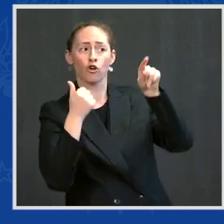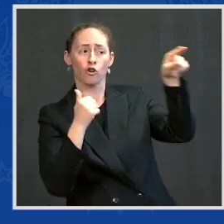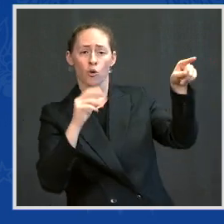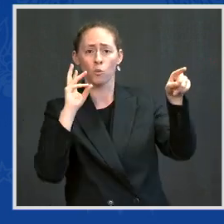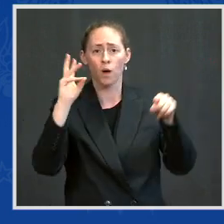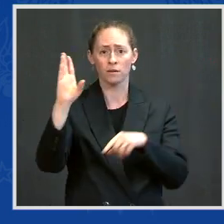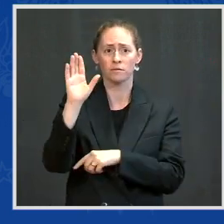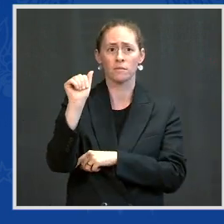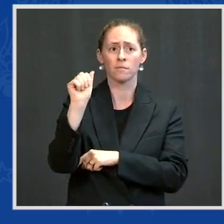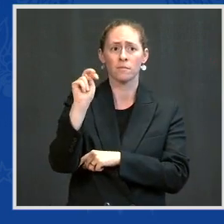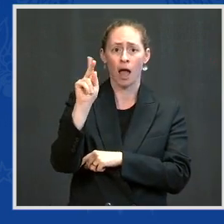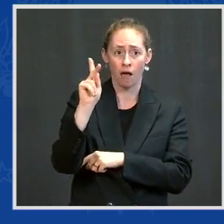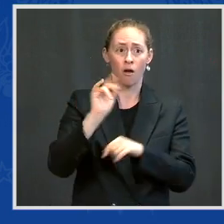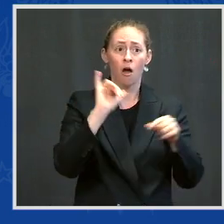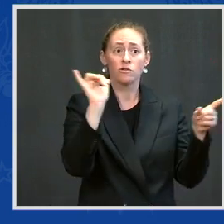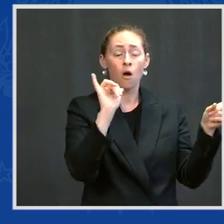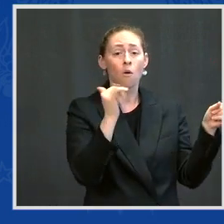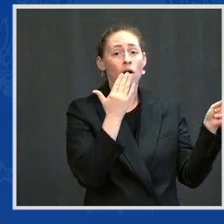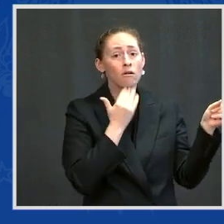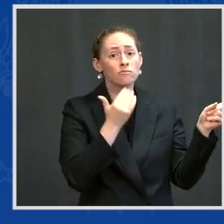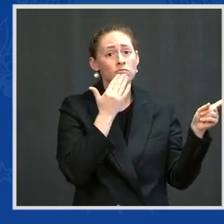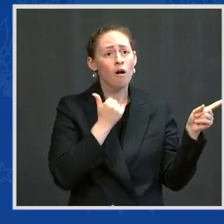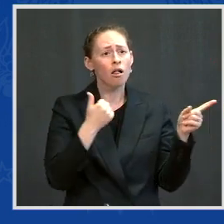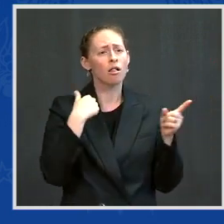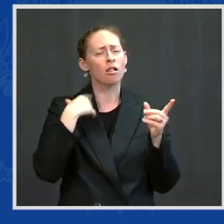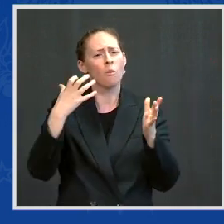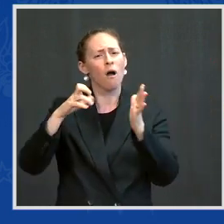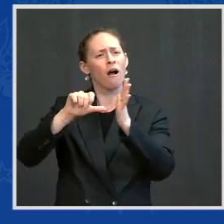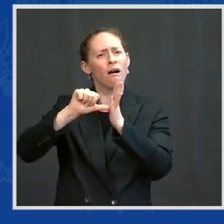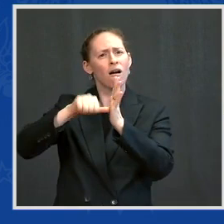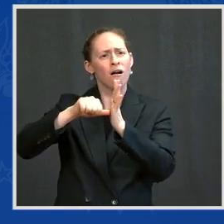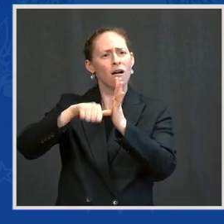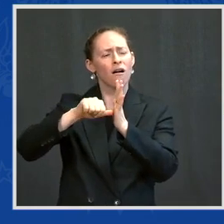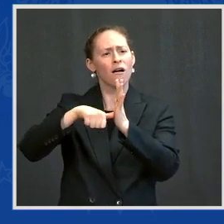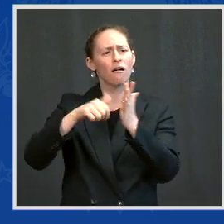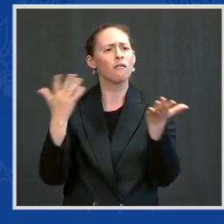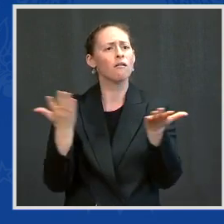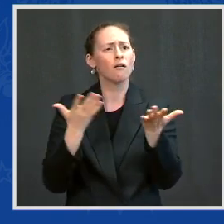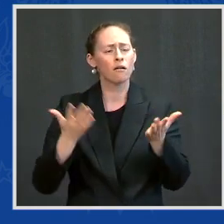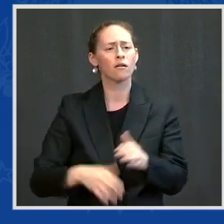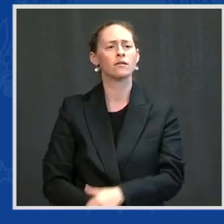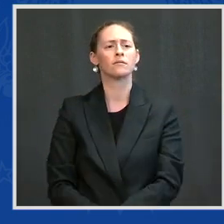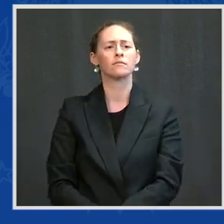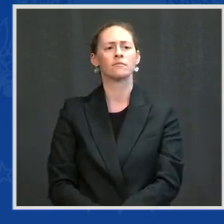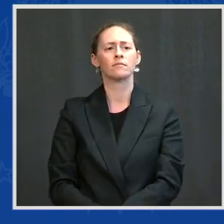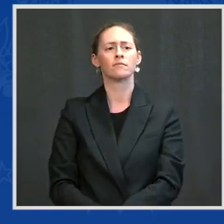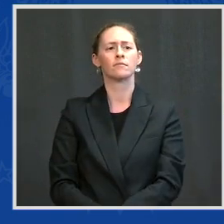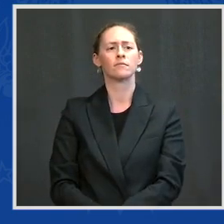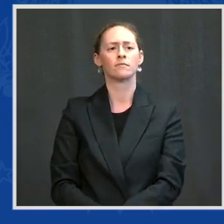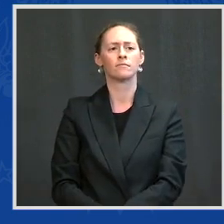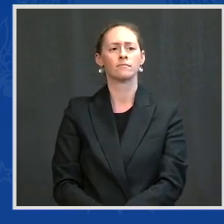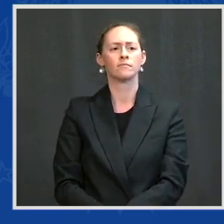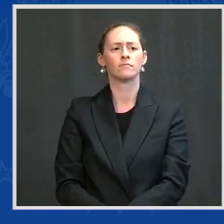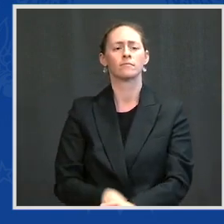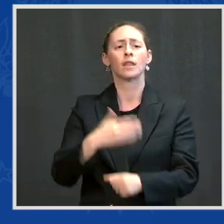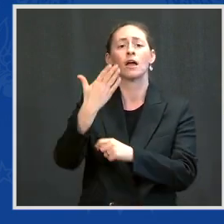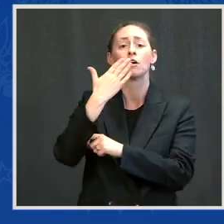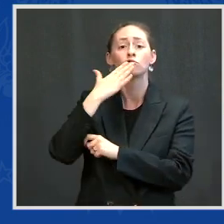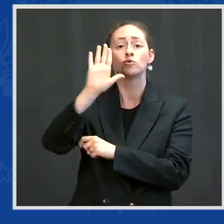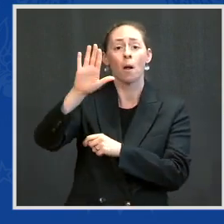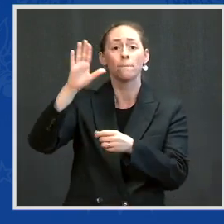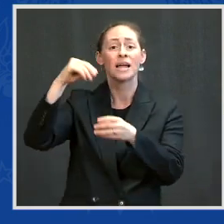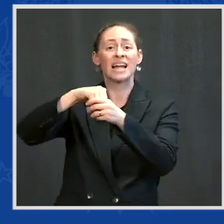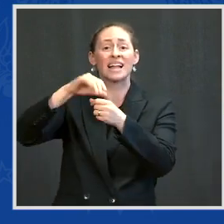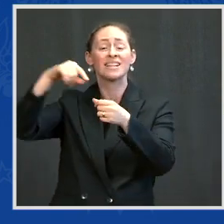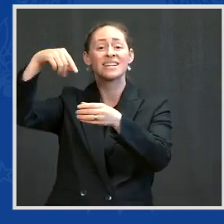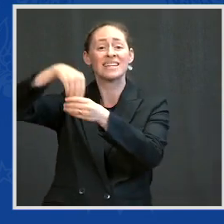thought it was very important that they stop in Jerusalem this intercommunal fighting that is by extremes on both